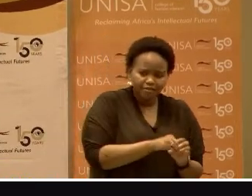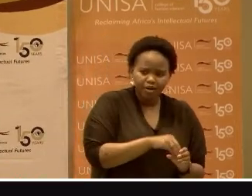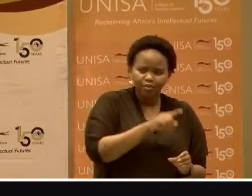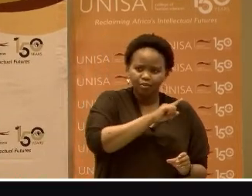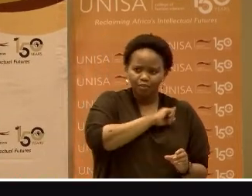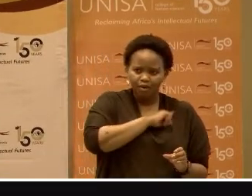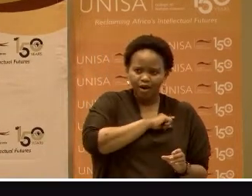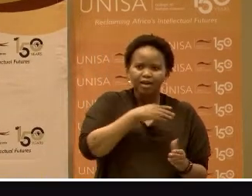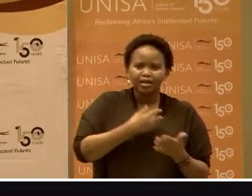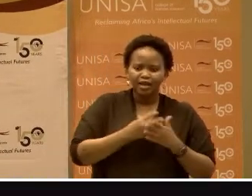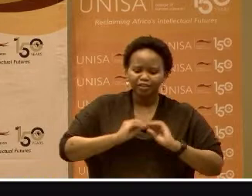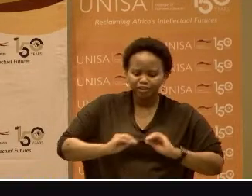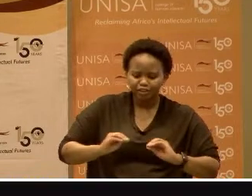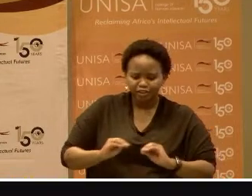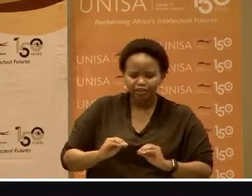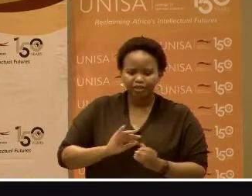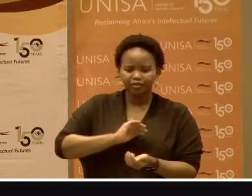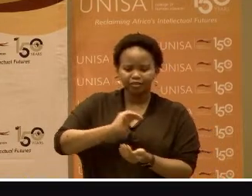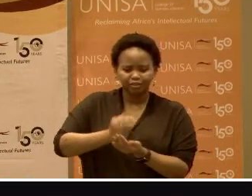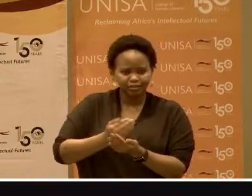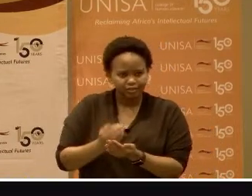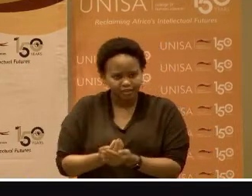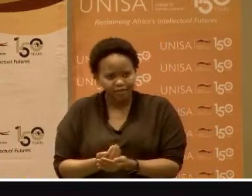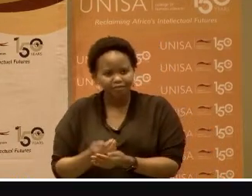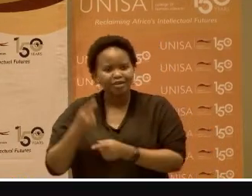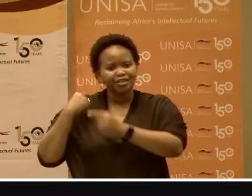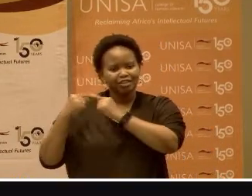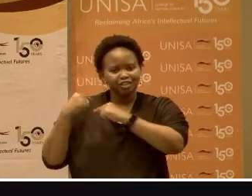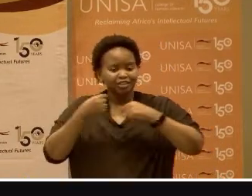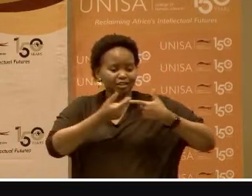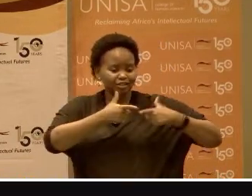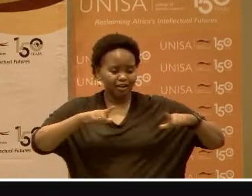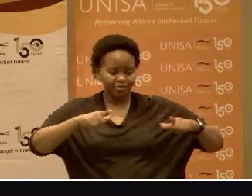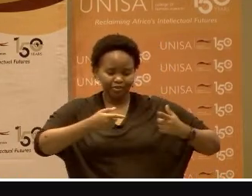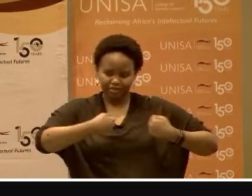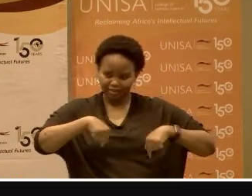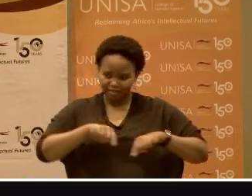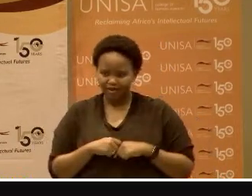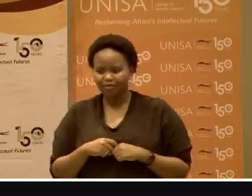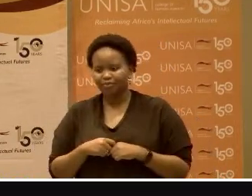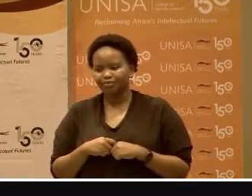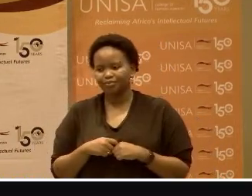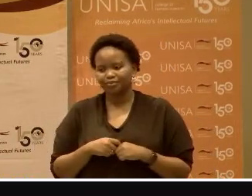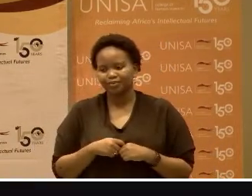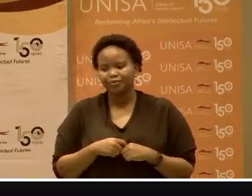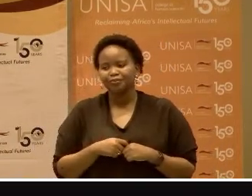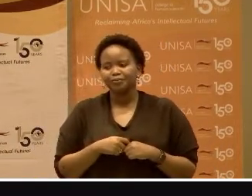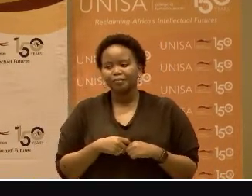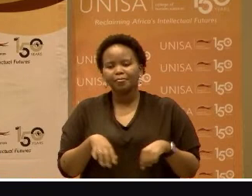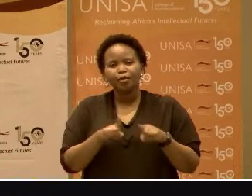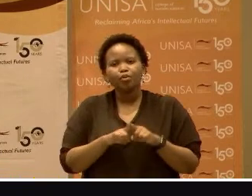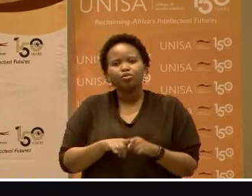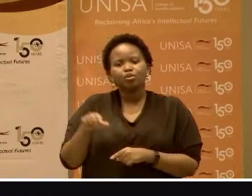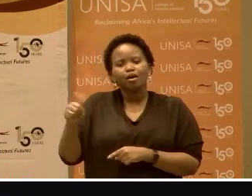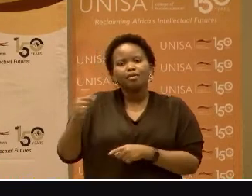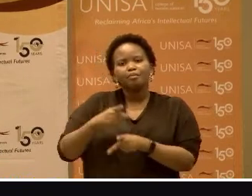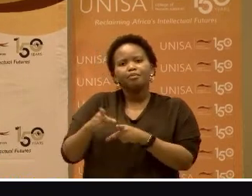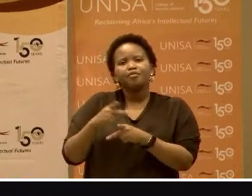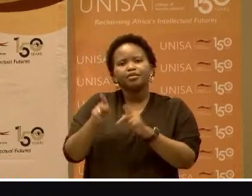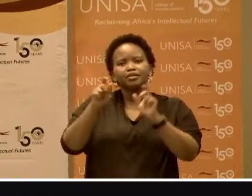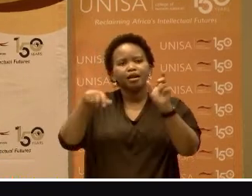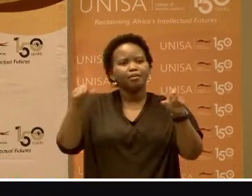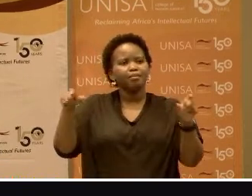languages. 14, promoting books written in indigenous languages. Of course, it is very, very important as LIS professional to